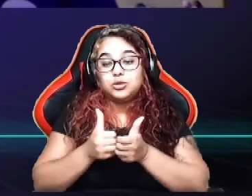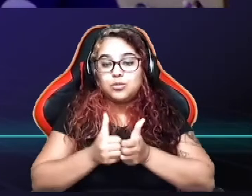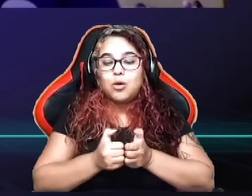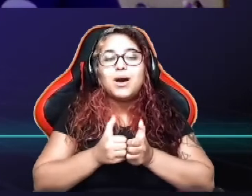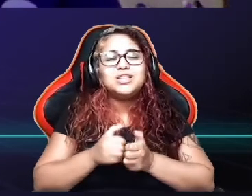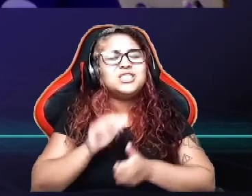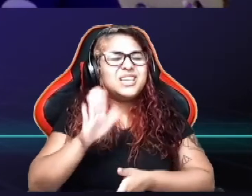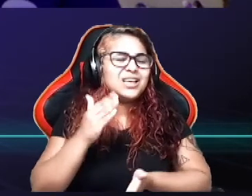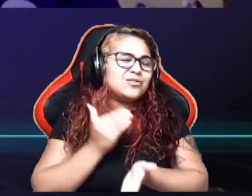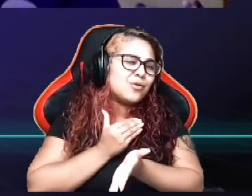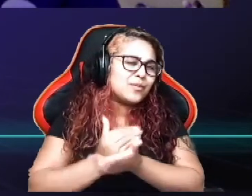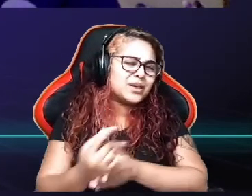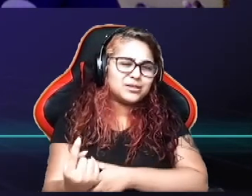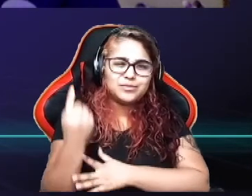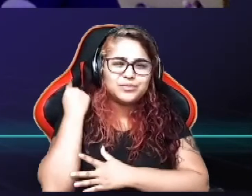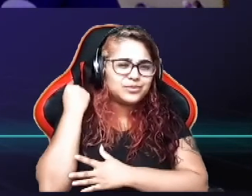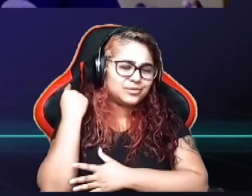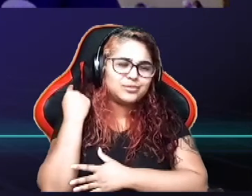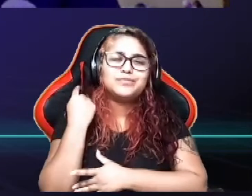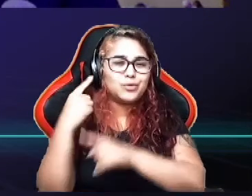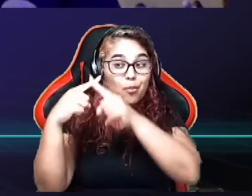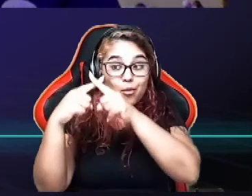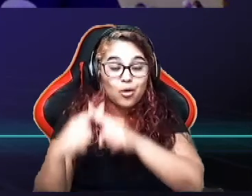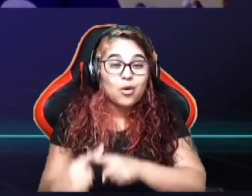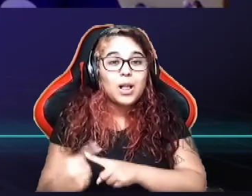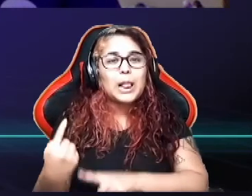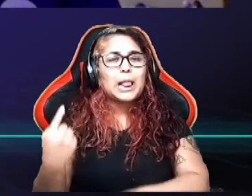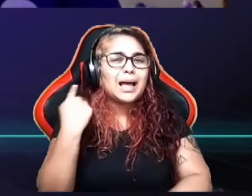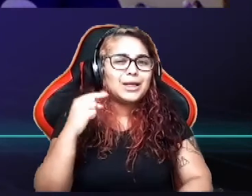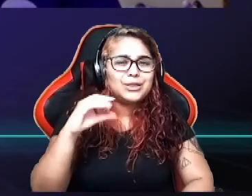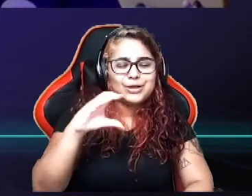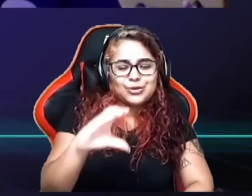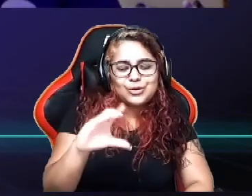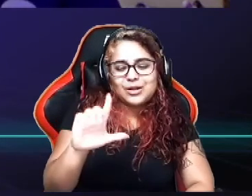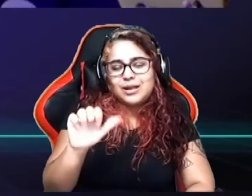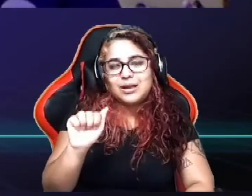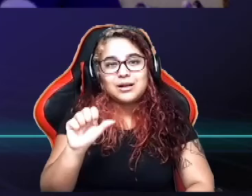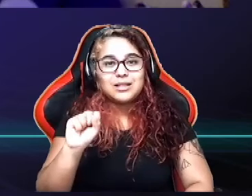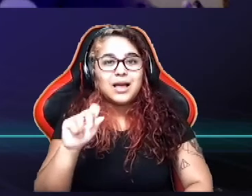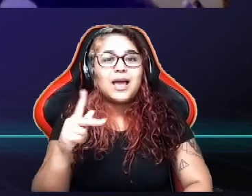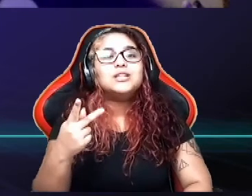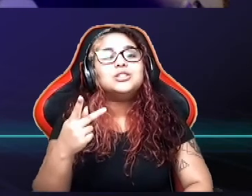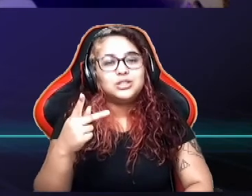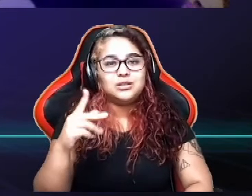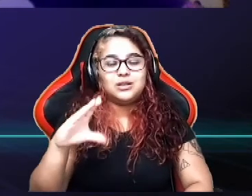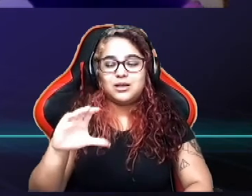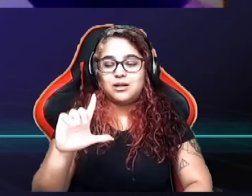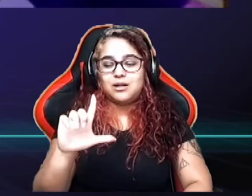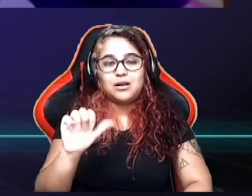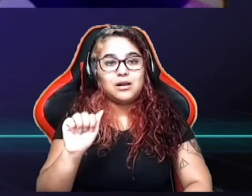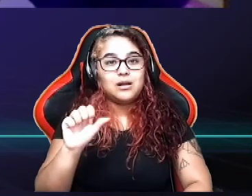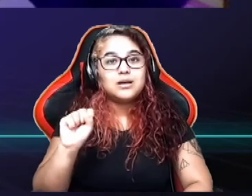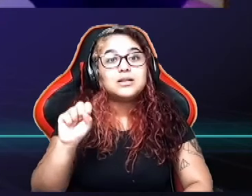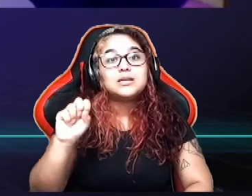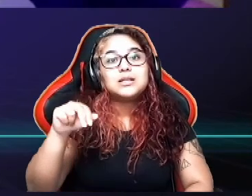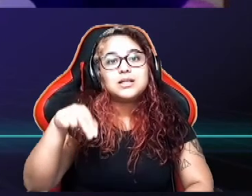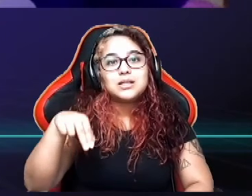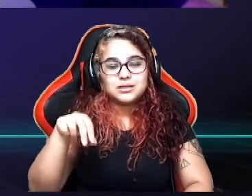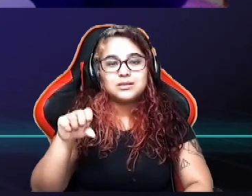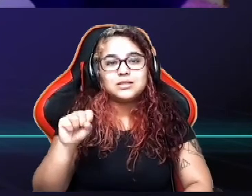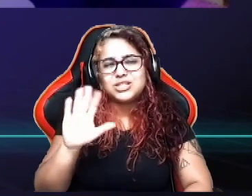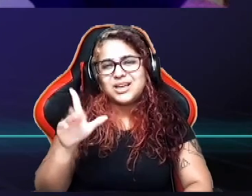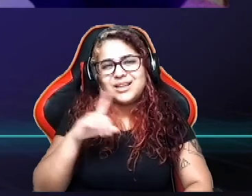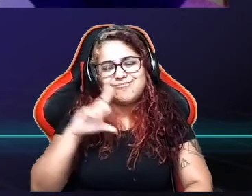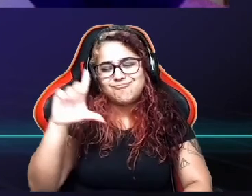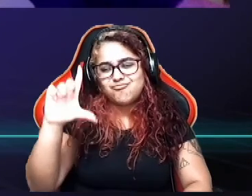mobile games. From the beginning, when we had, Clash of Clans, is when, it